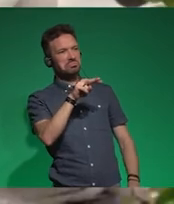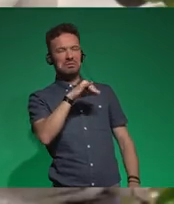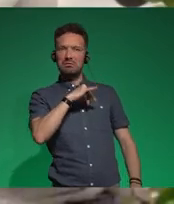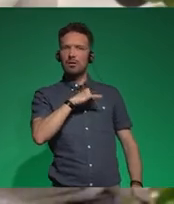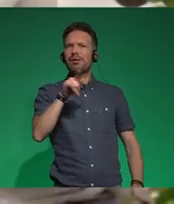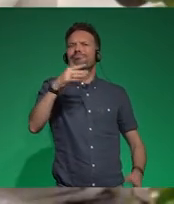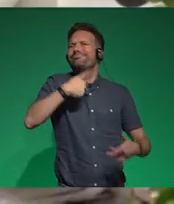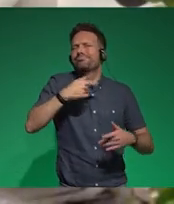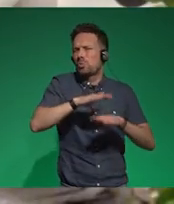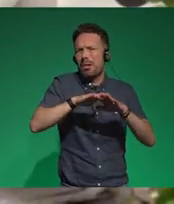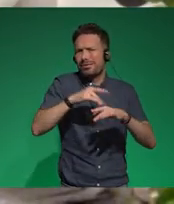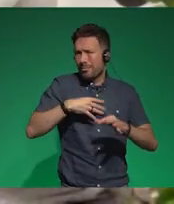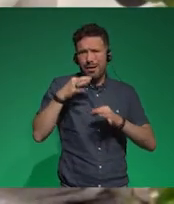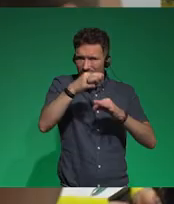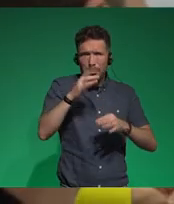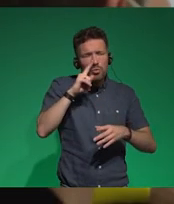Thank you.